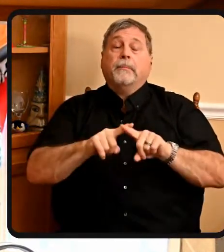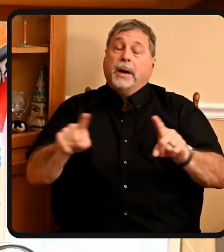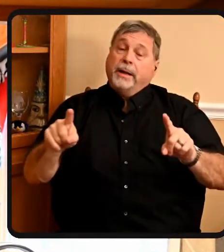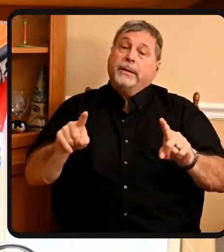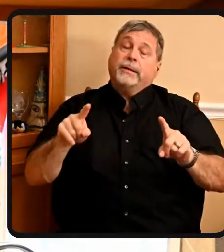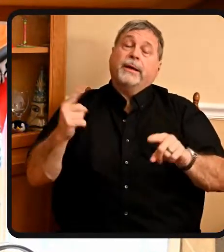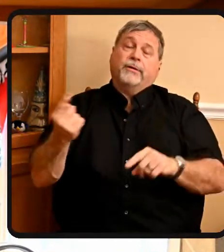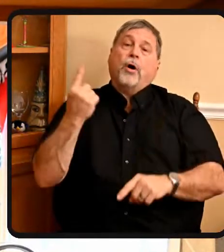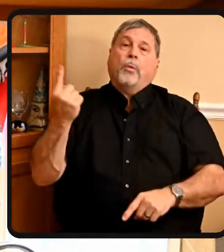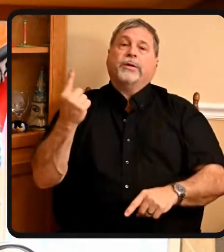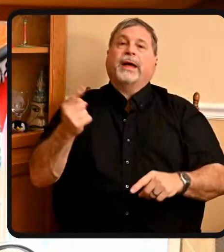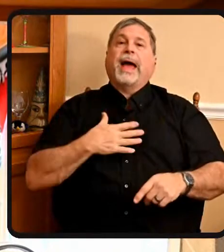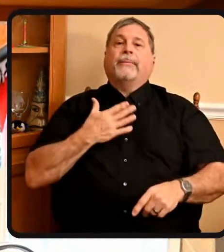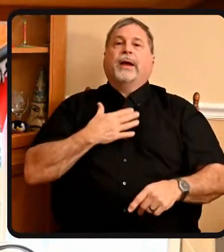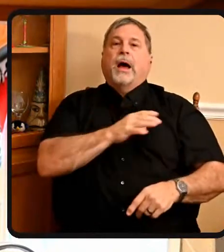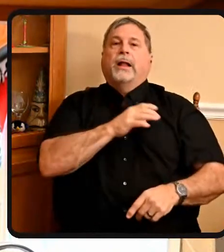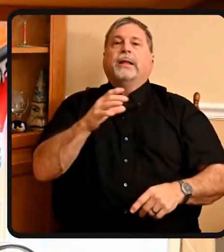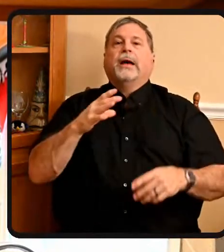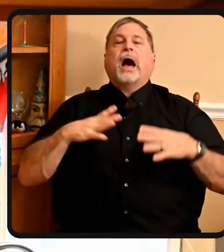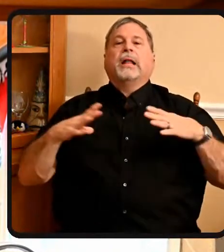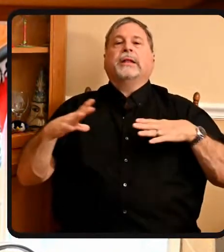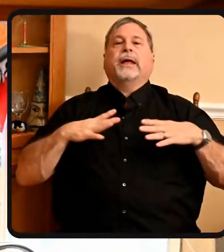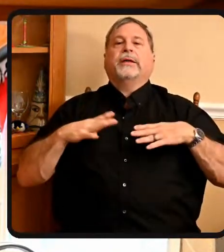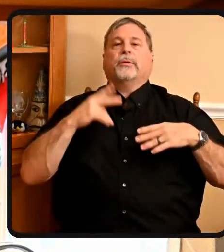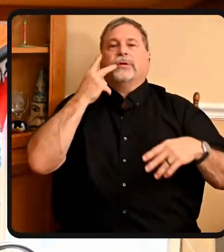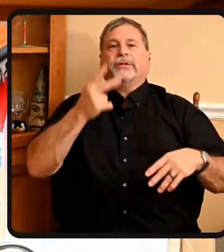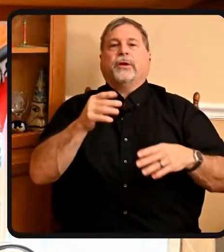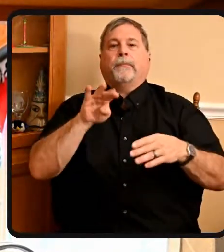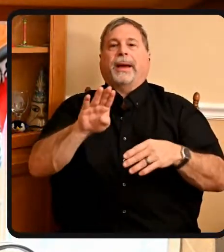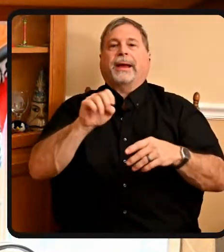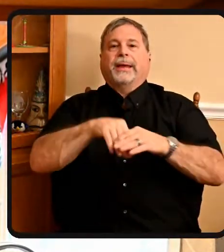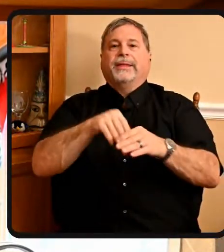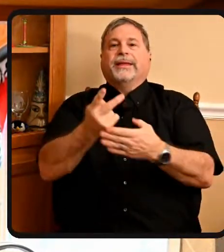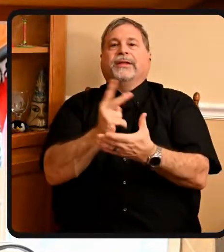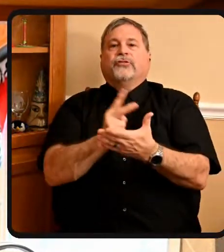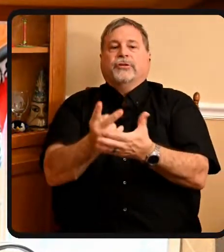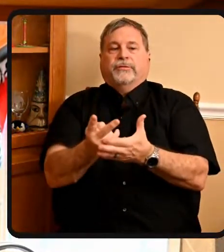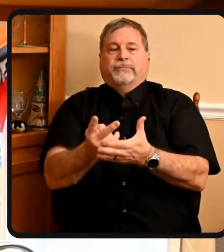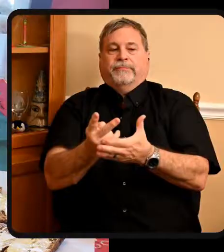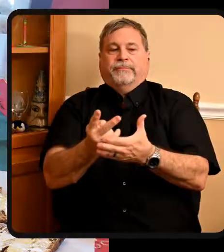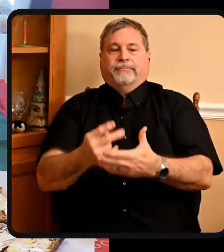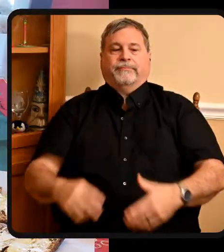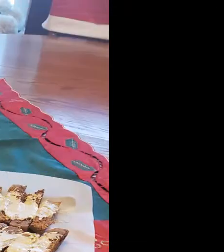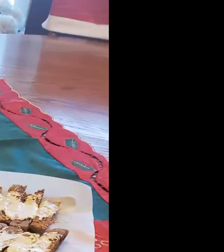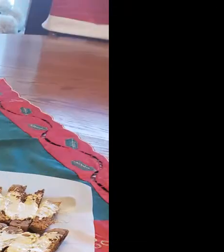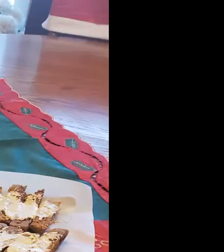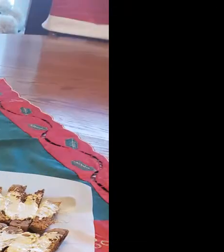ideas. But as always, happy holidays, and we'll see you back here in the kitchen.